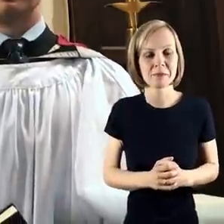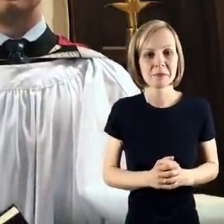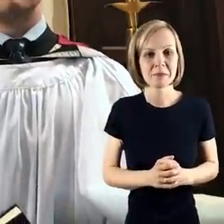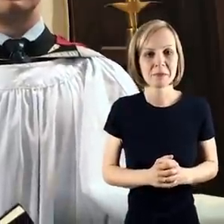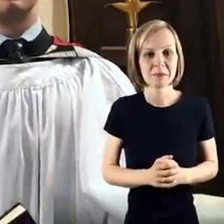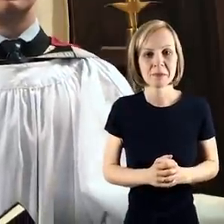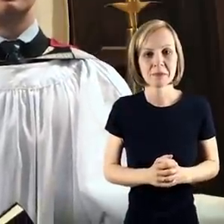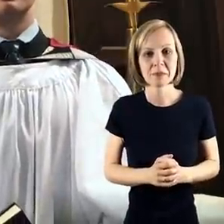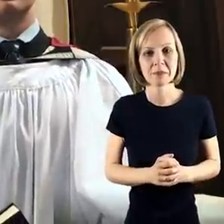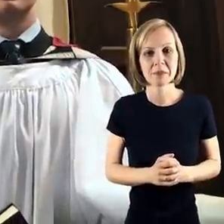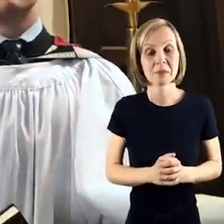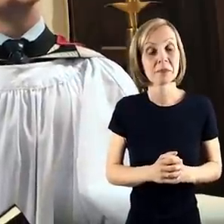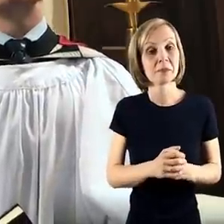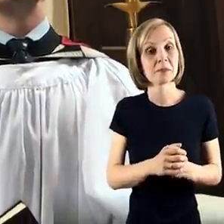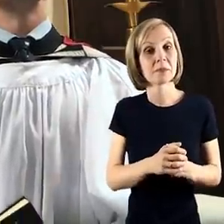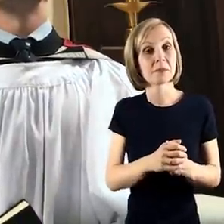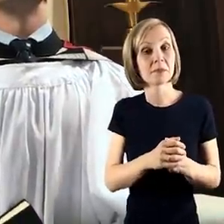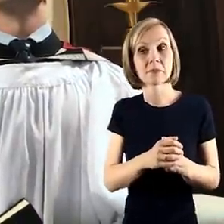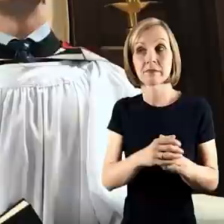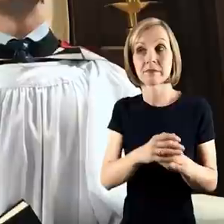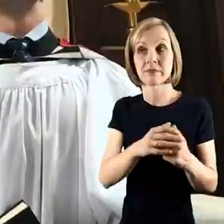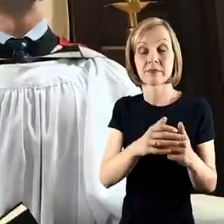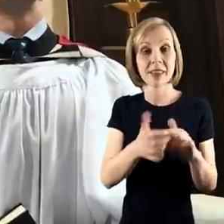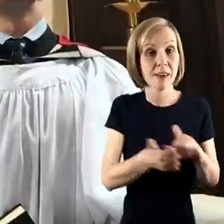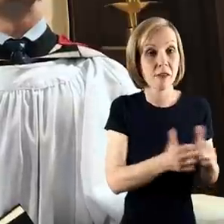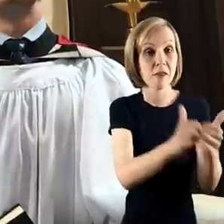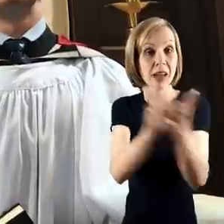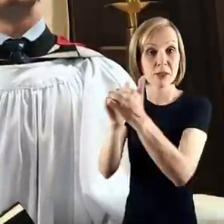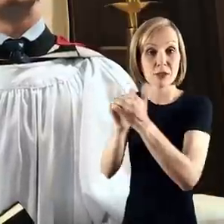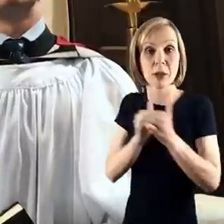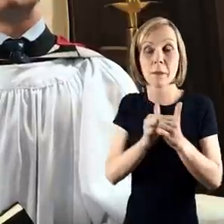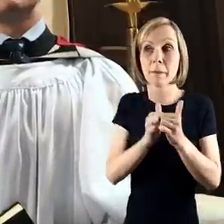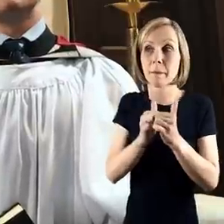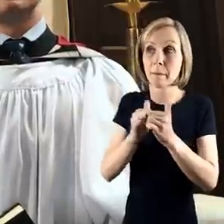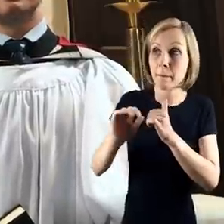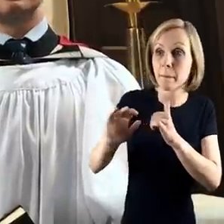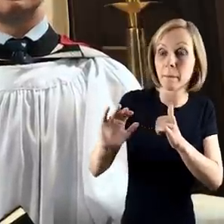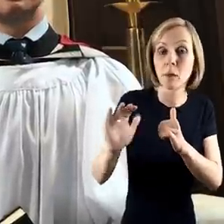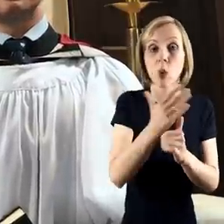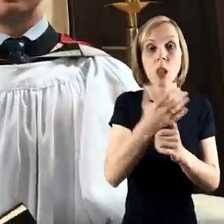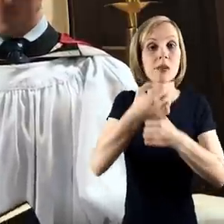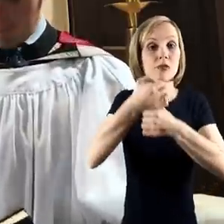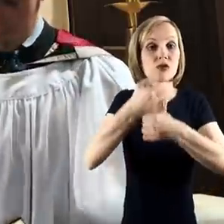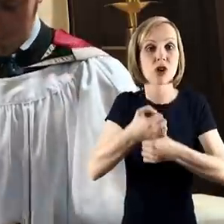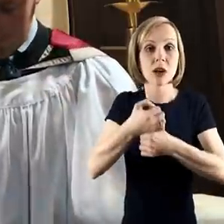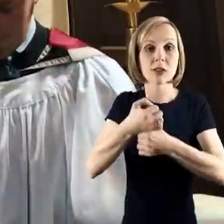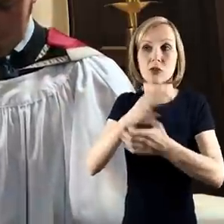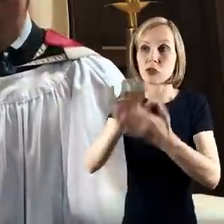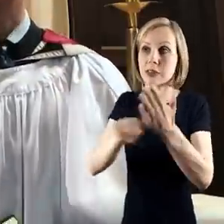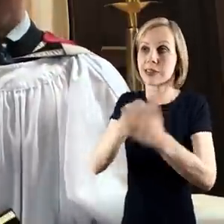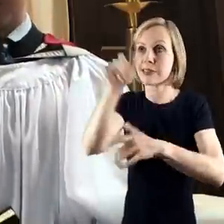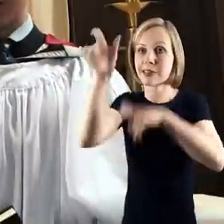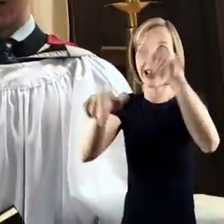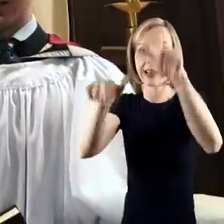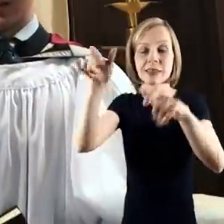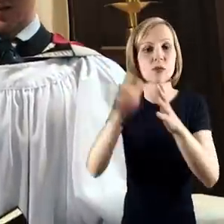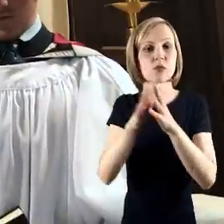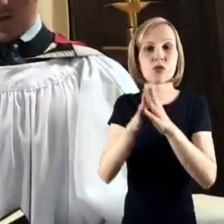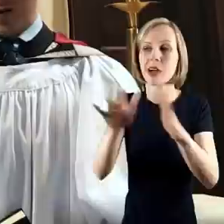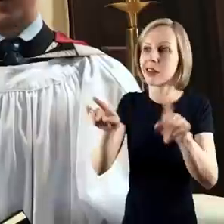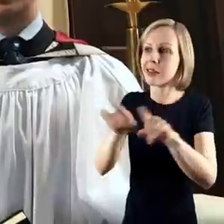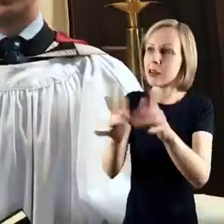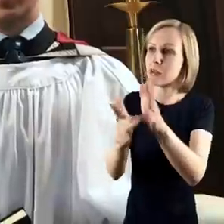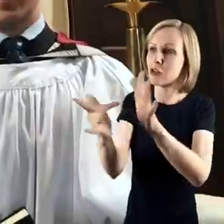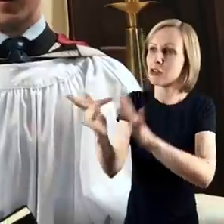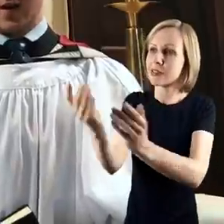In fellowship with all the saints and the whole church, let us pray as our Saviour taught us. Our